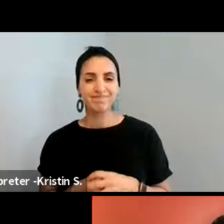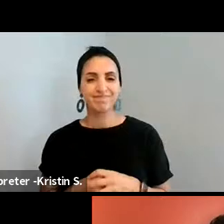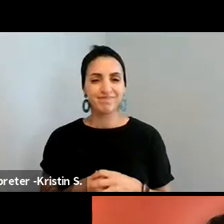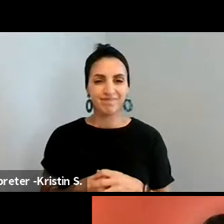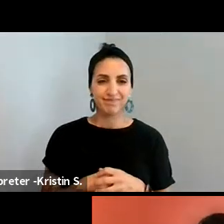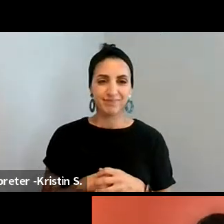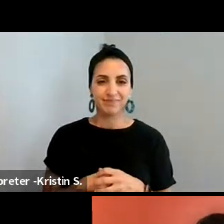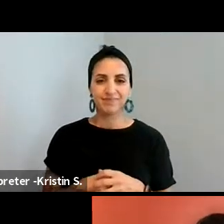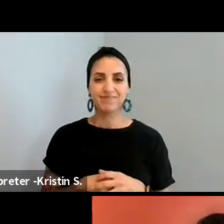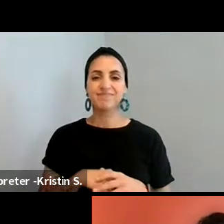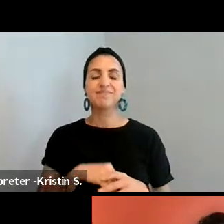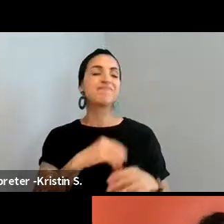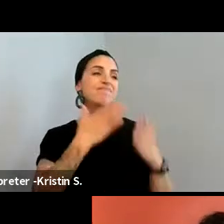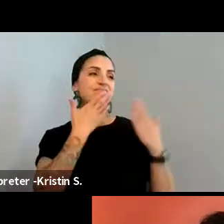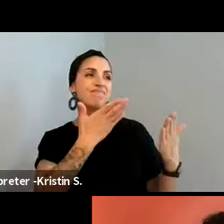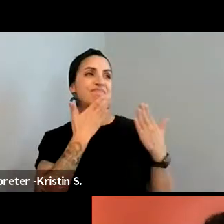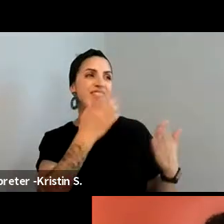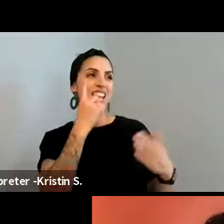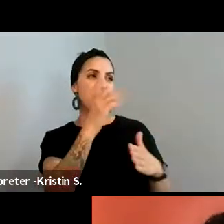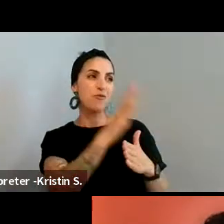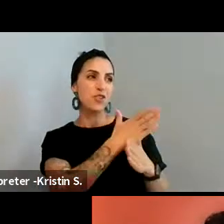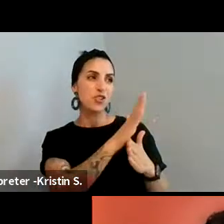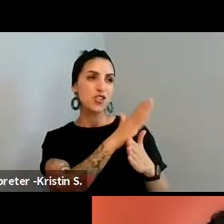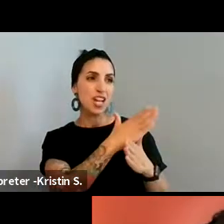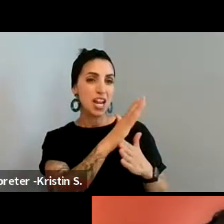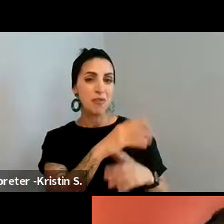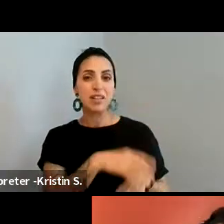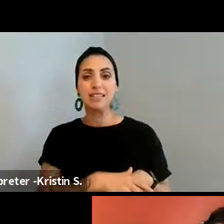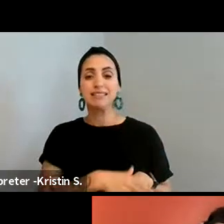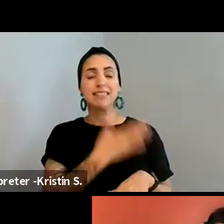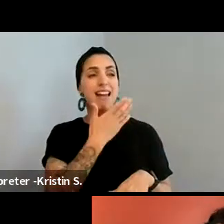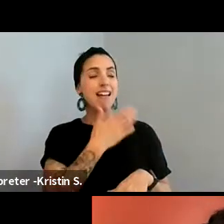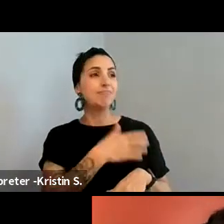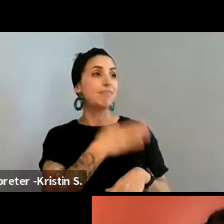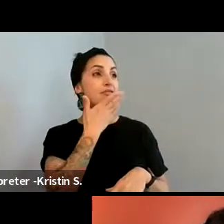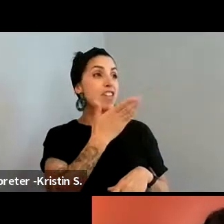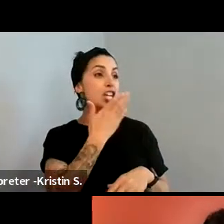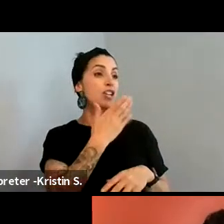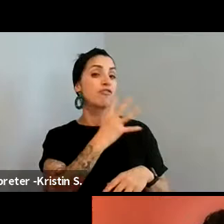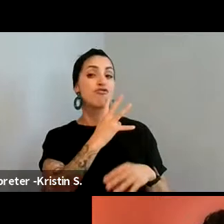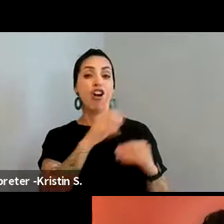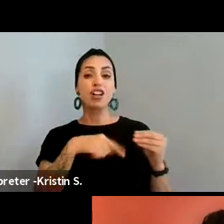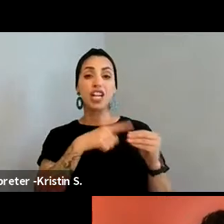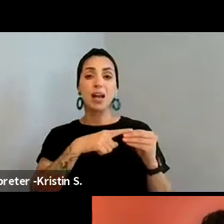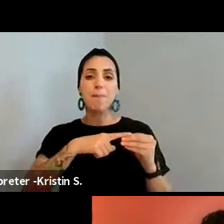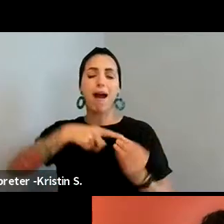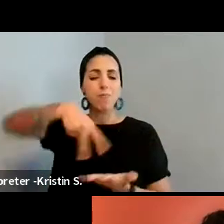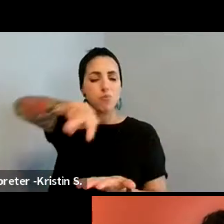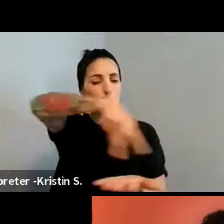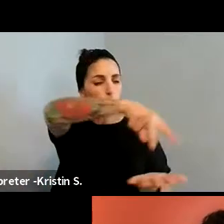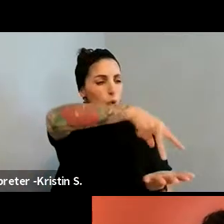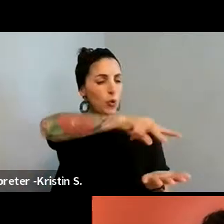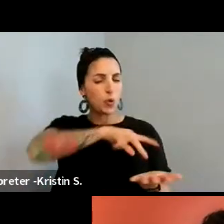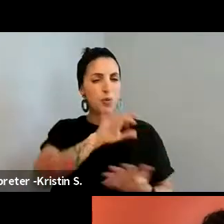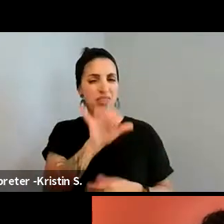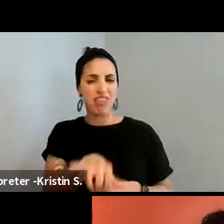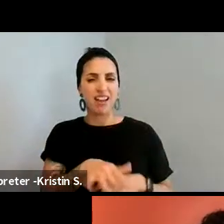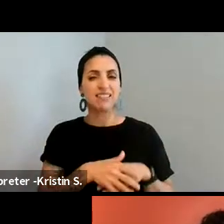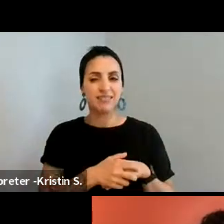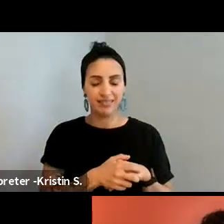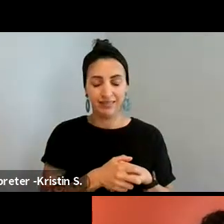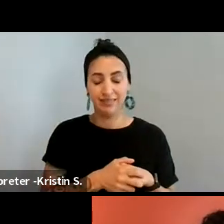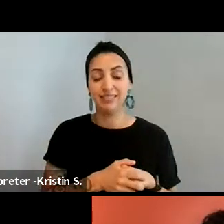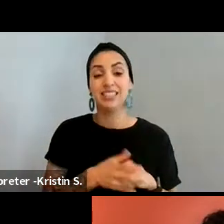much, Sophia. Thank you for sharing that. And thank you for talking about movement and talking about movement in these spaces. And so I'll now